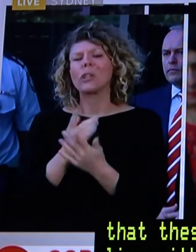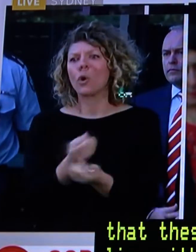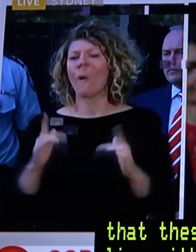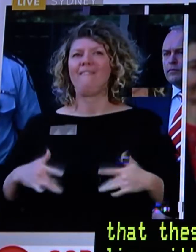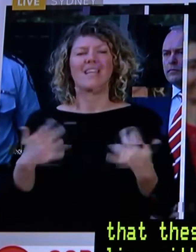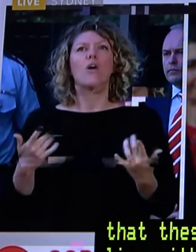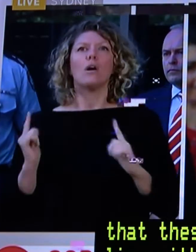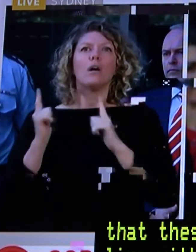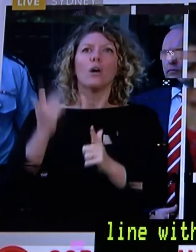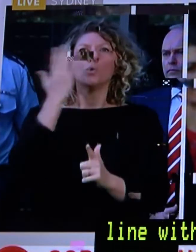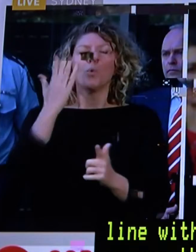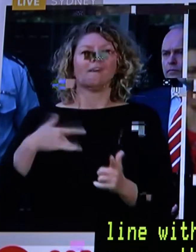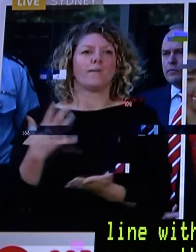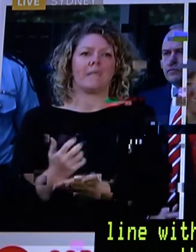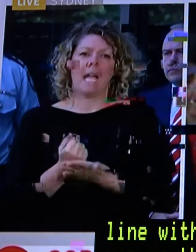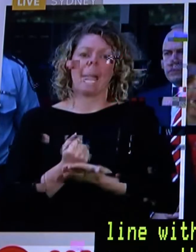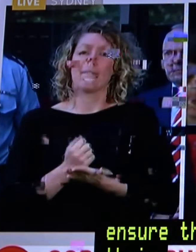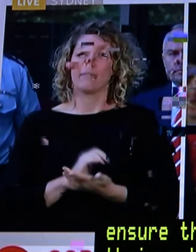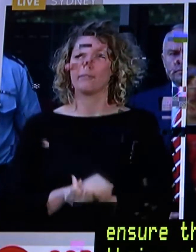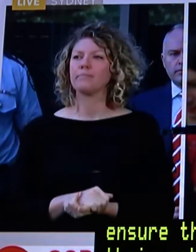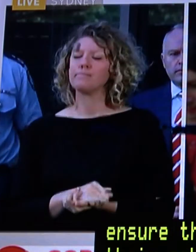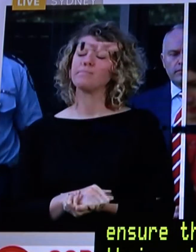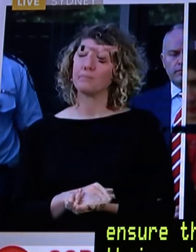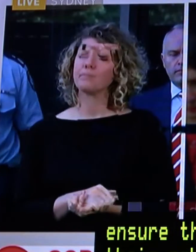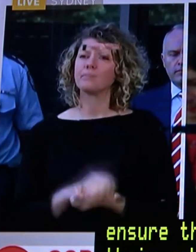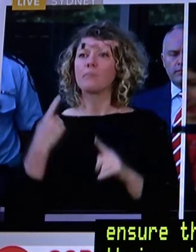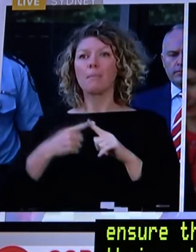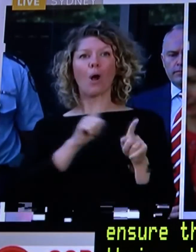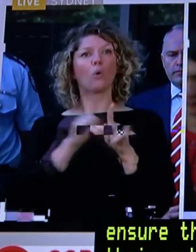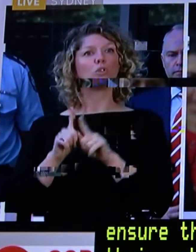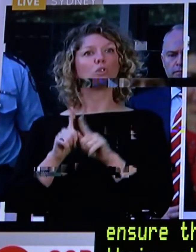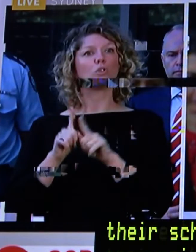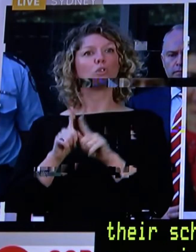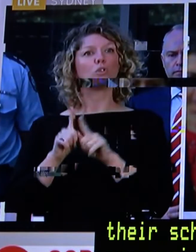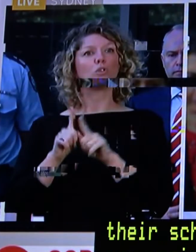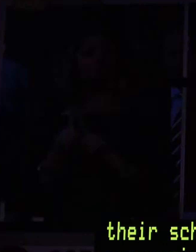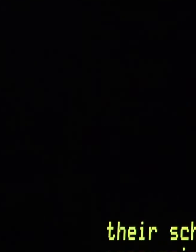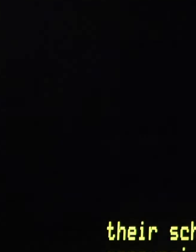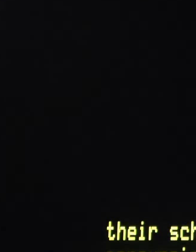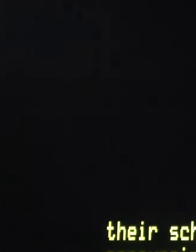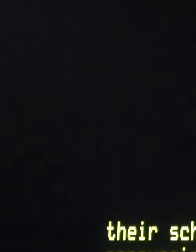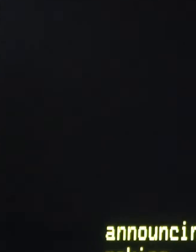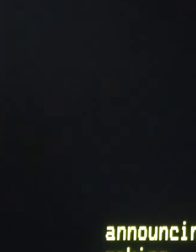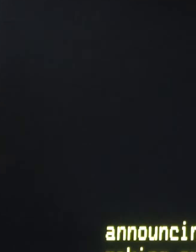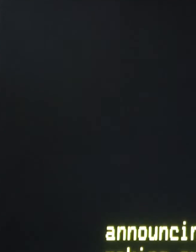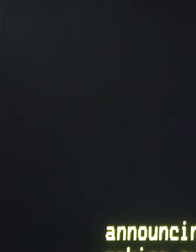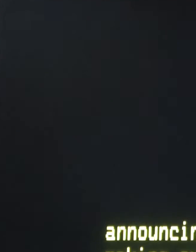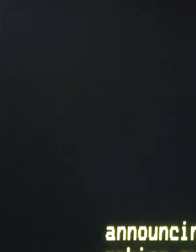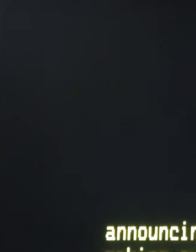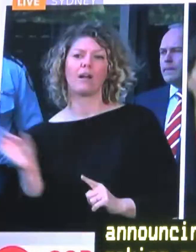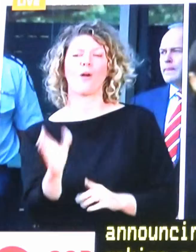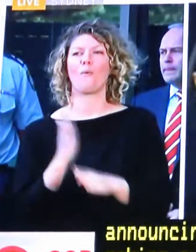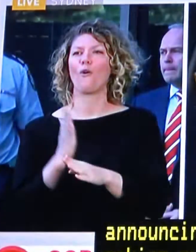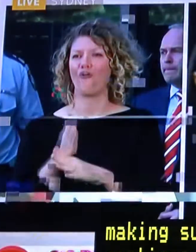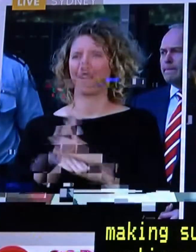their school environment. We're also announcing today that we will be making sure that our casual teachers continue to work during term 2. And